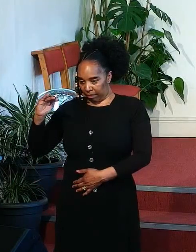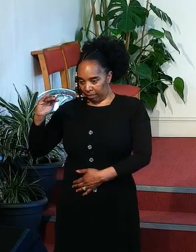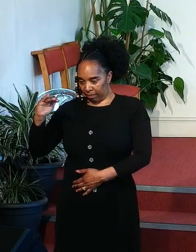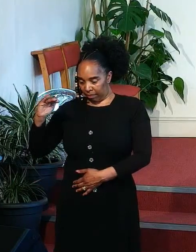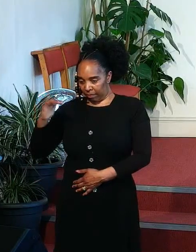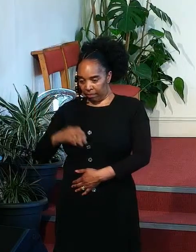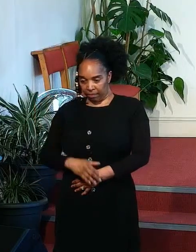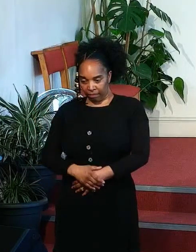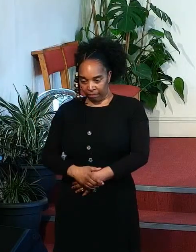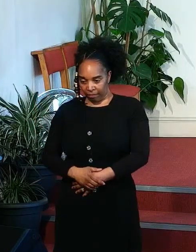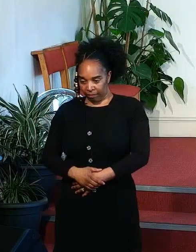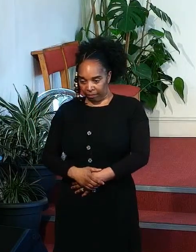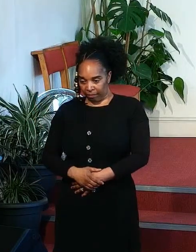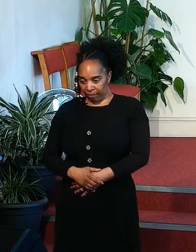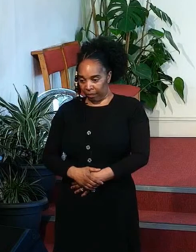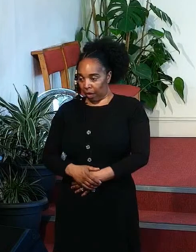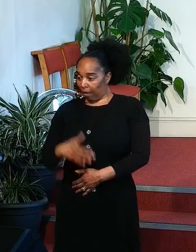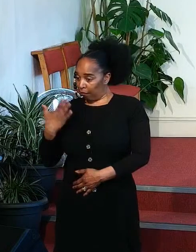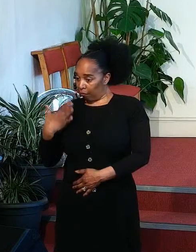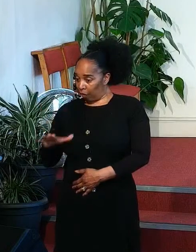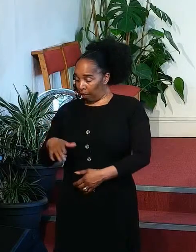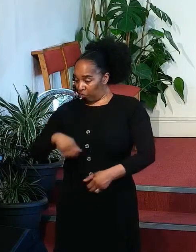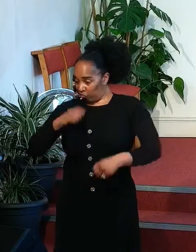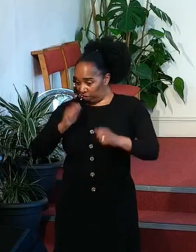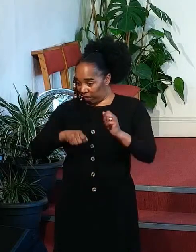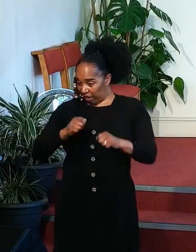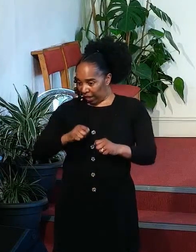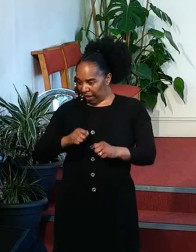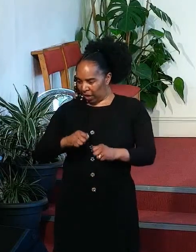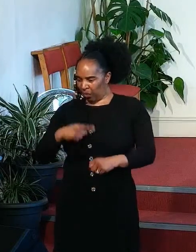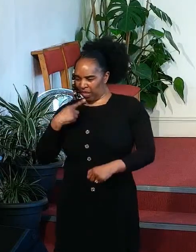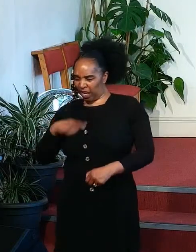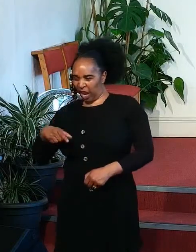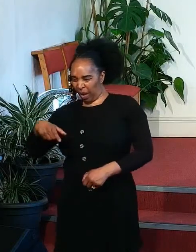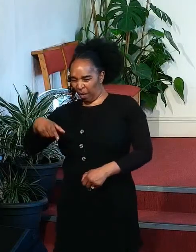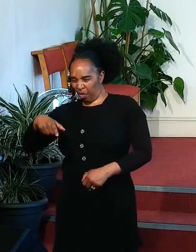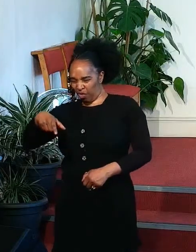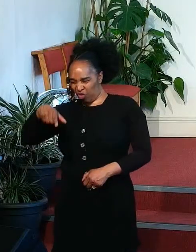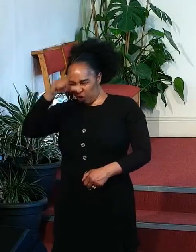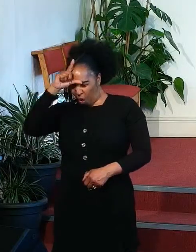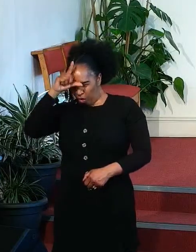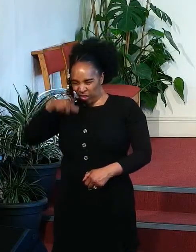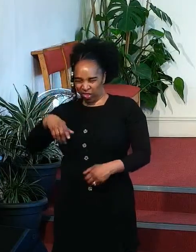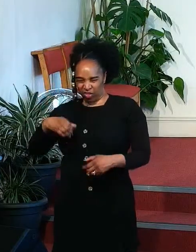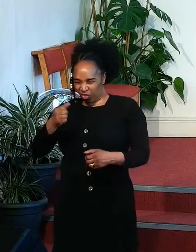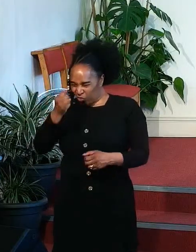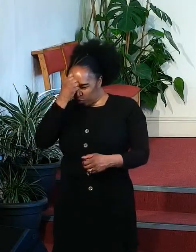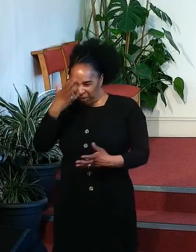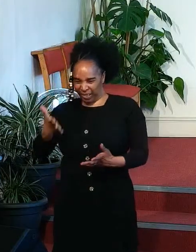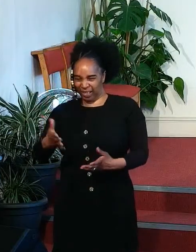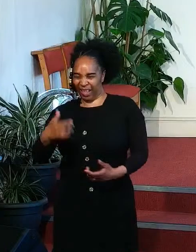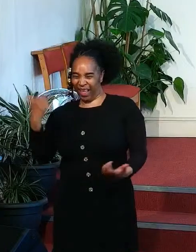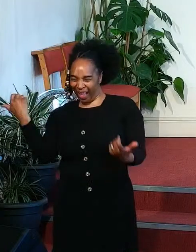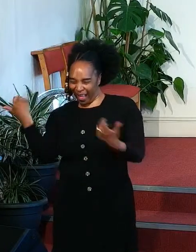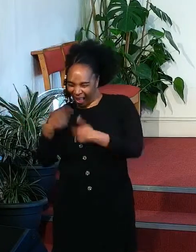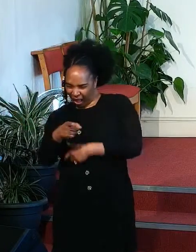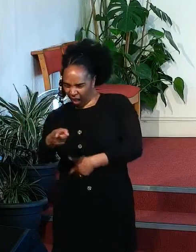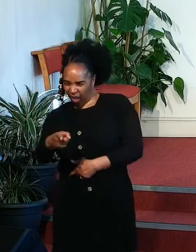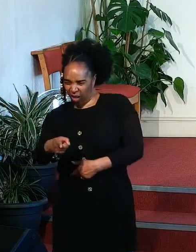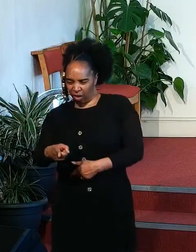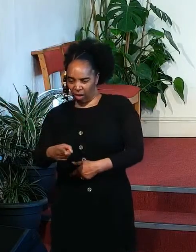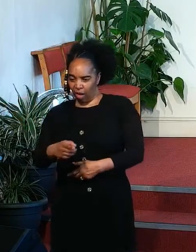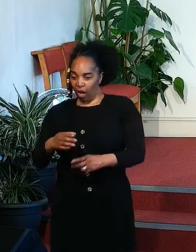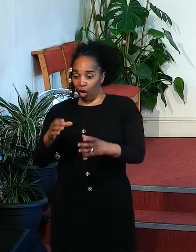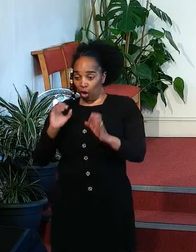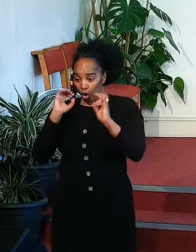missing. From where I came, they would say that child was a dunce child, and they would put them at the back of the class. They were made fun of in the class.